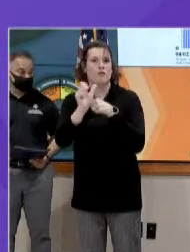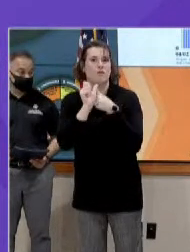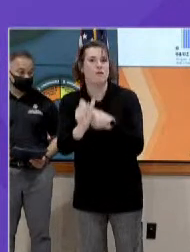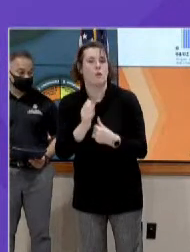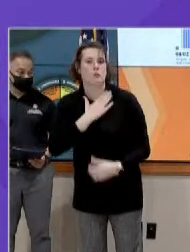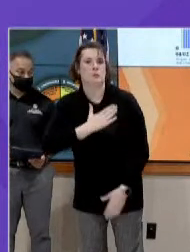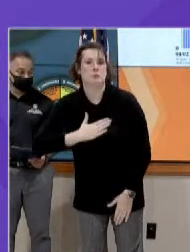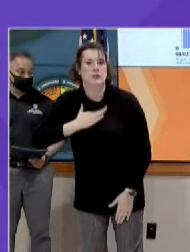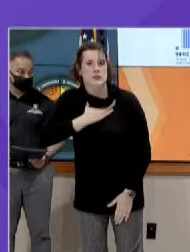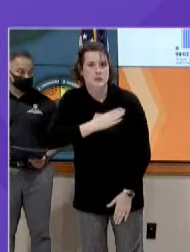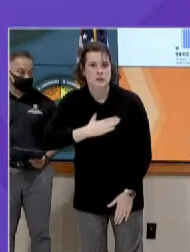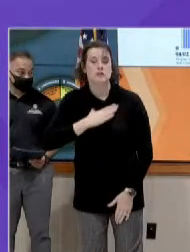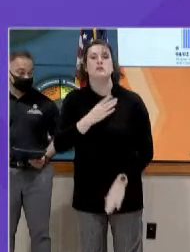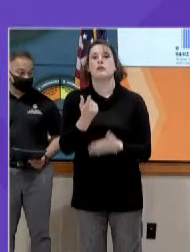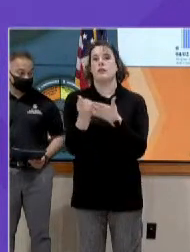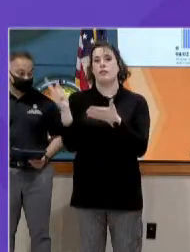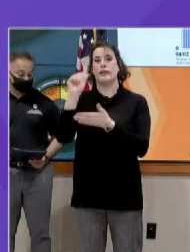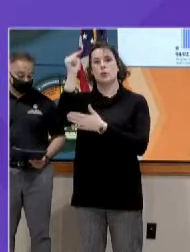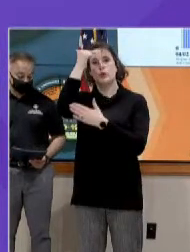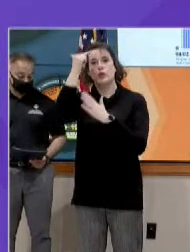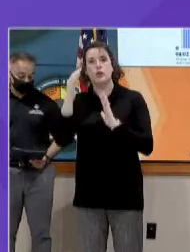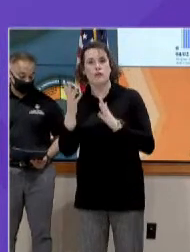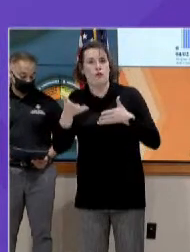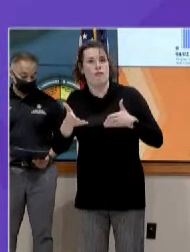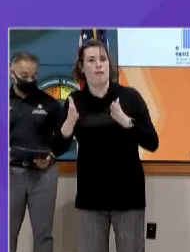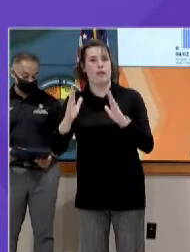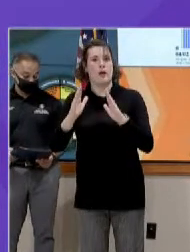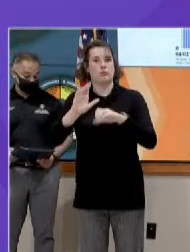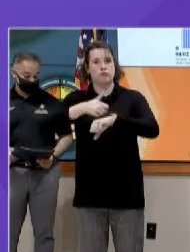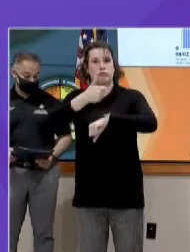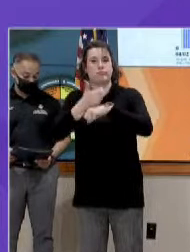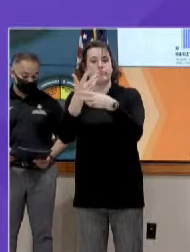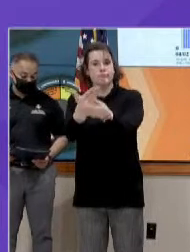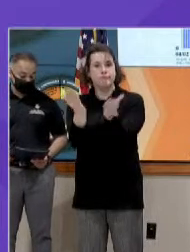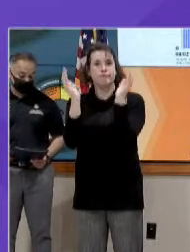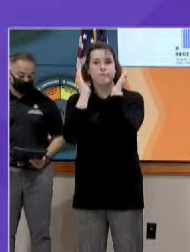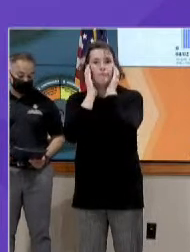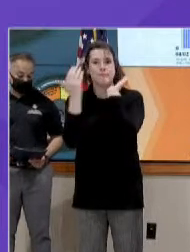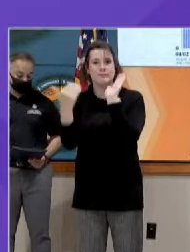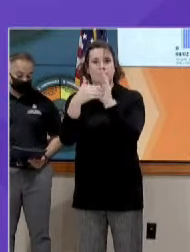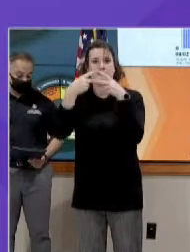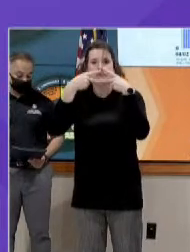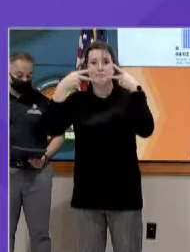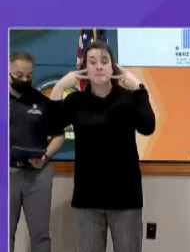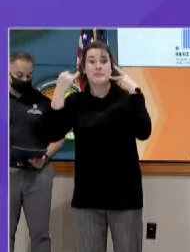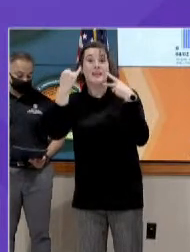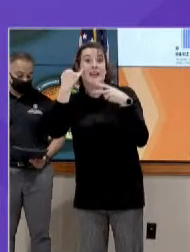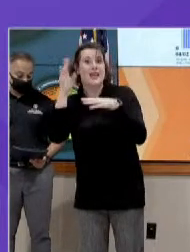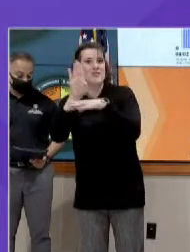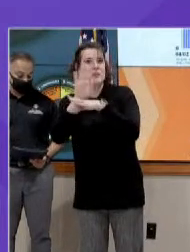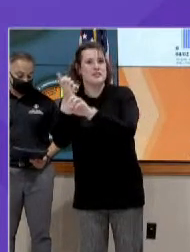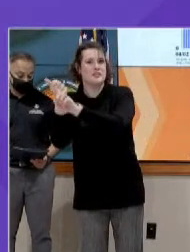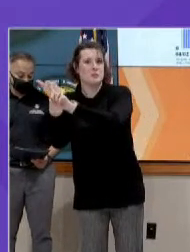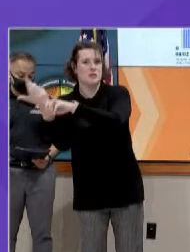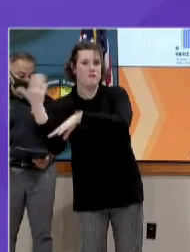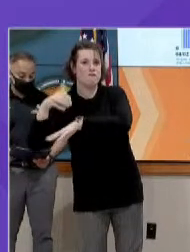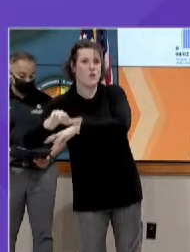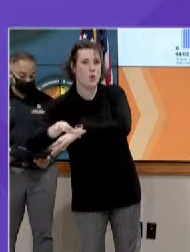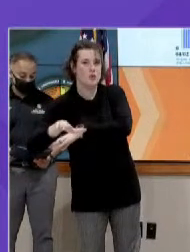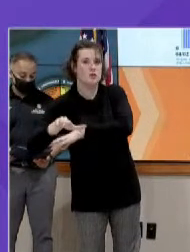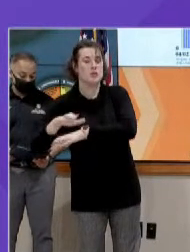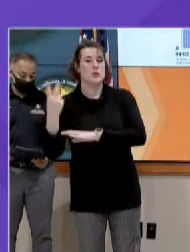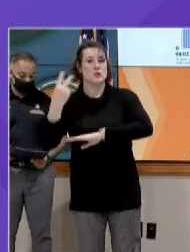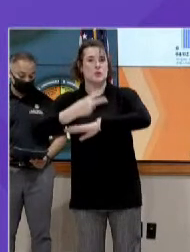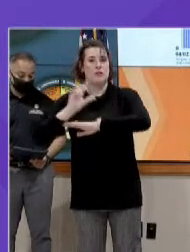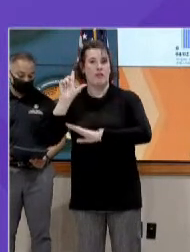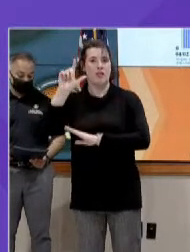this. Last week, the governor allowed us to reinstate a face covering order as long as businesses were the ones enforcing it. 2